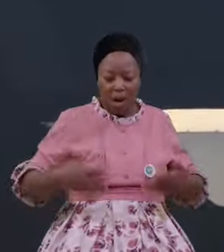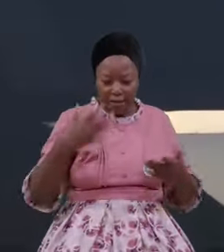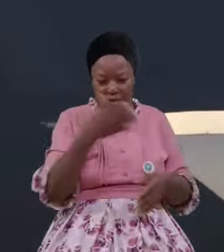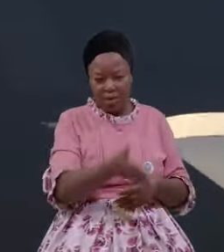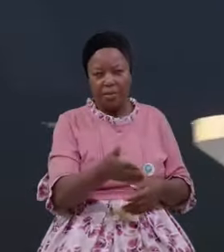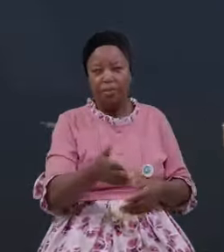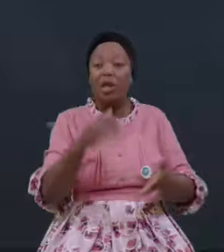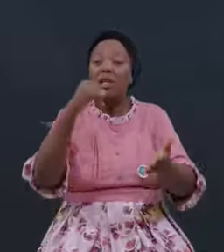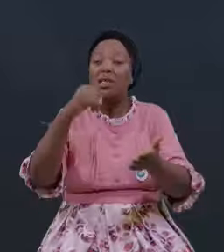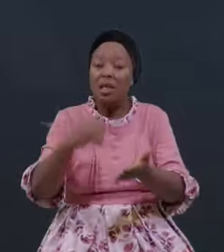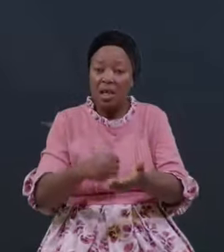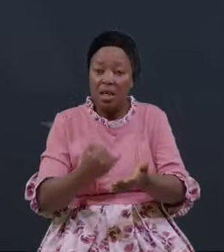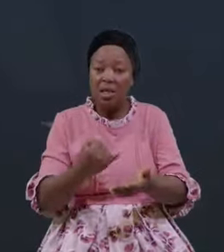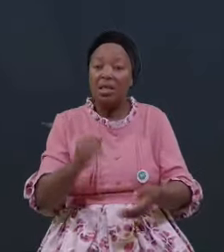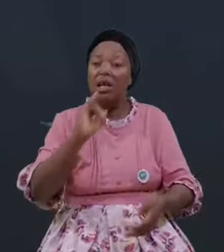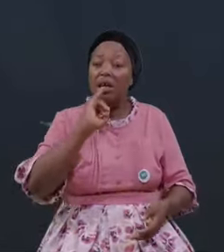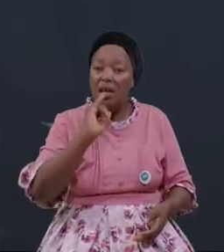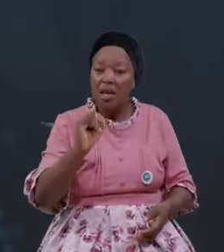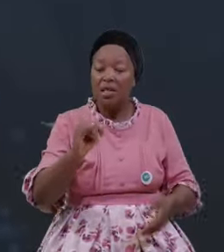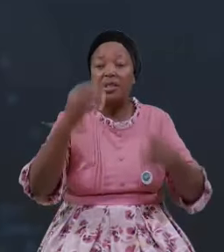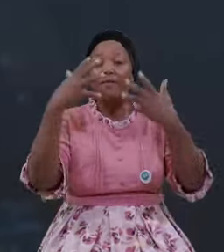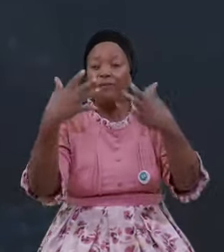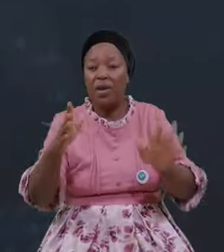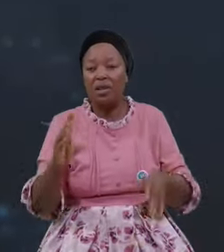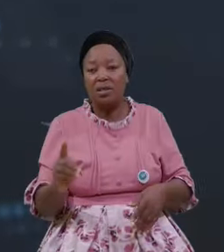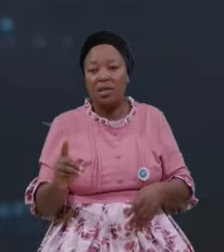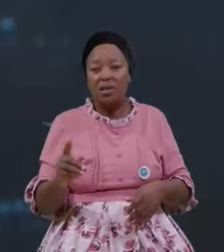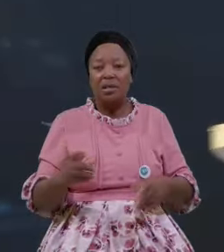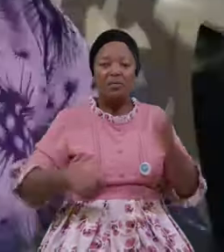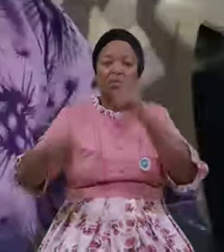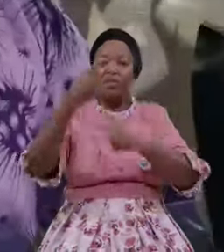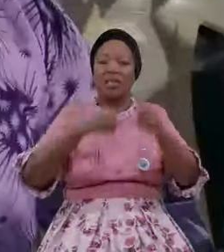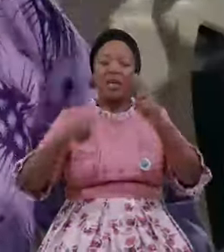It is finished. Somebody shout amen. Amen.